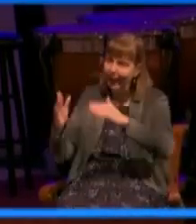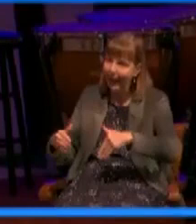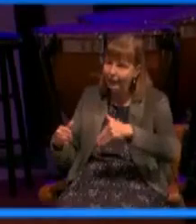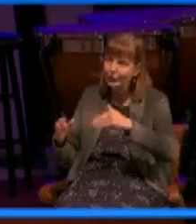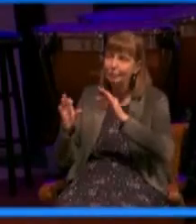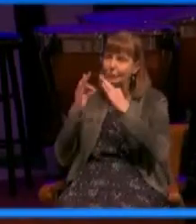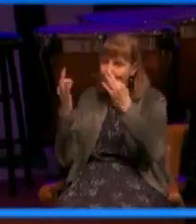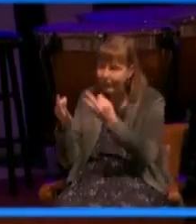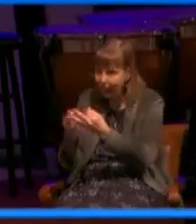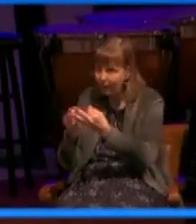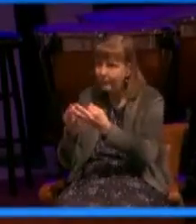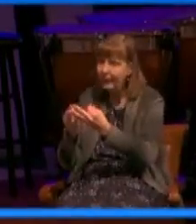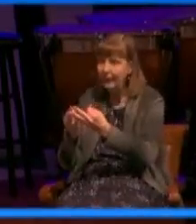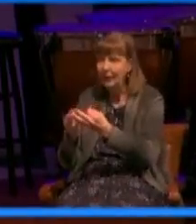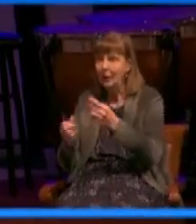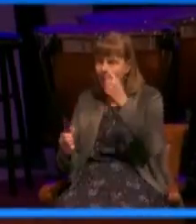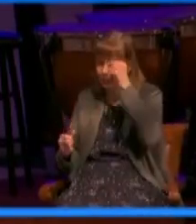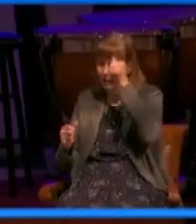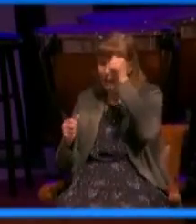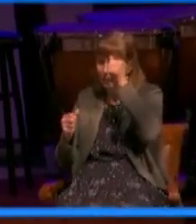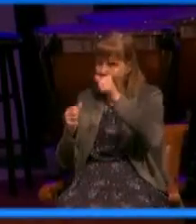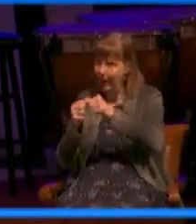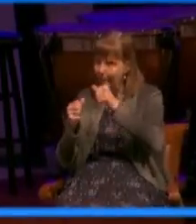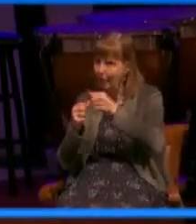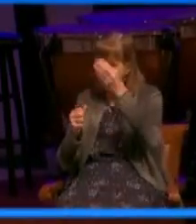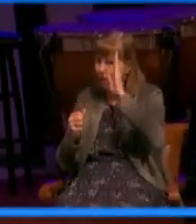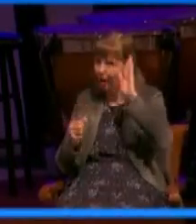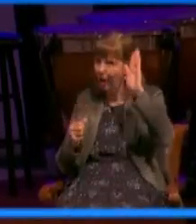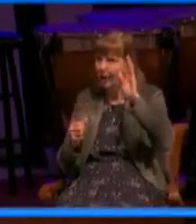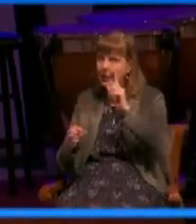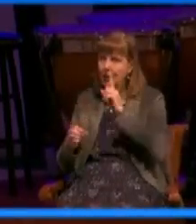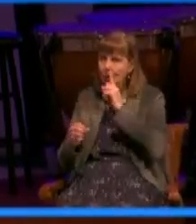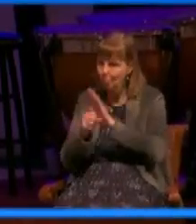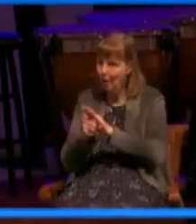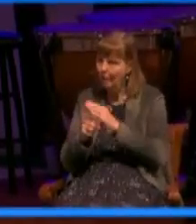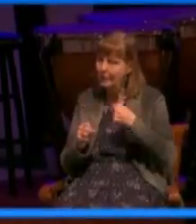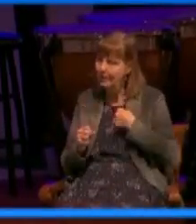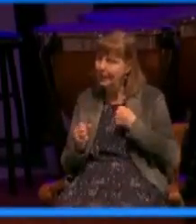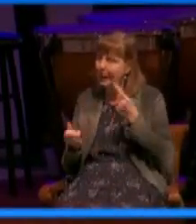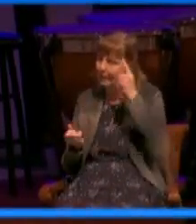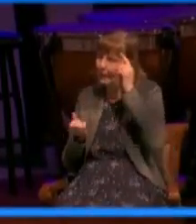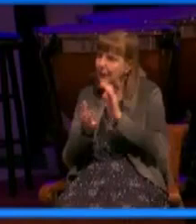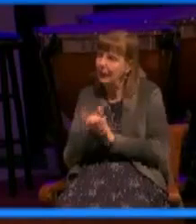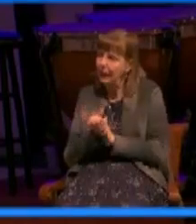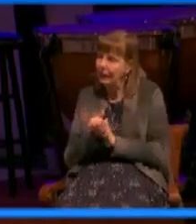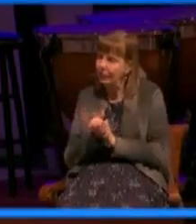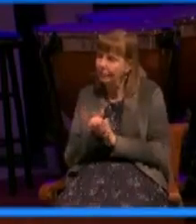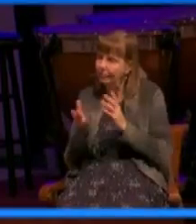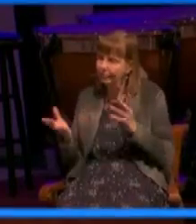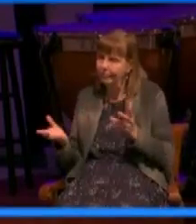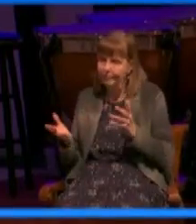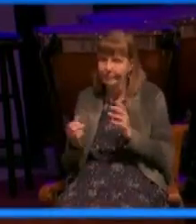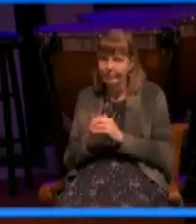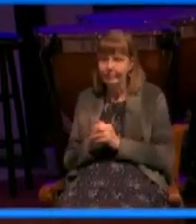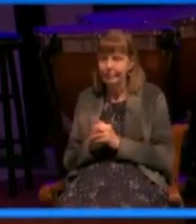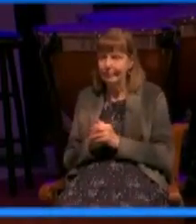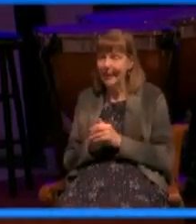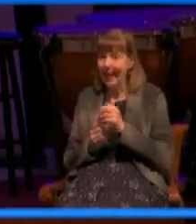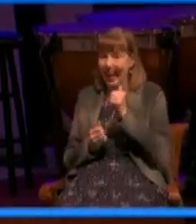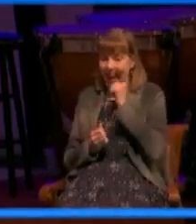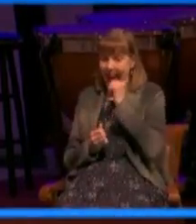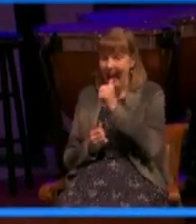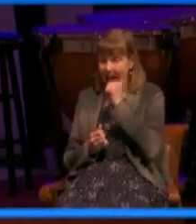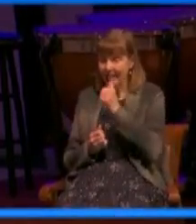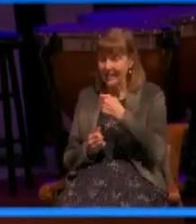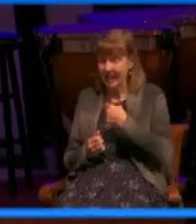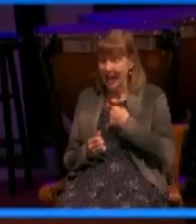believed him. They would look nowhere else for their answers. They would look only to God. Just as every day I see the ring on my finger, every day the